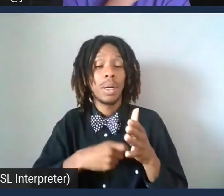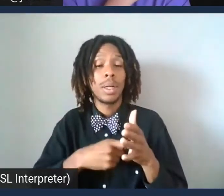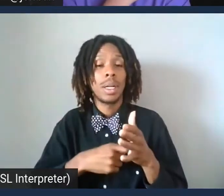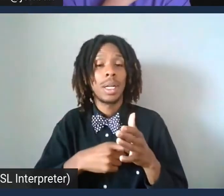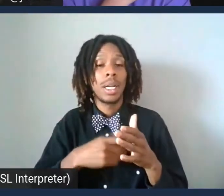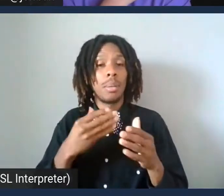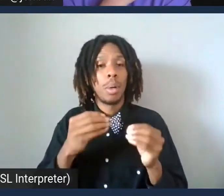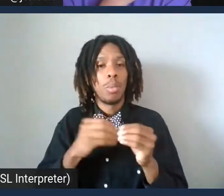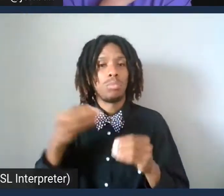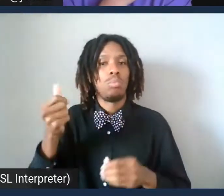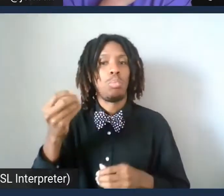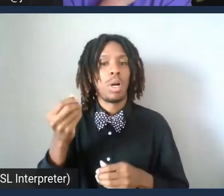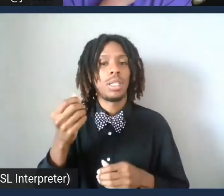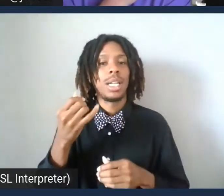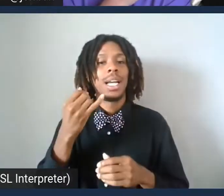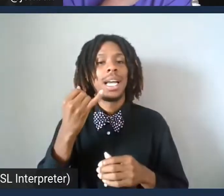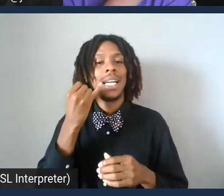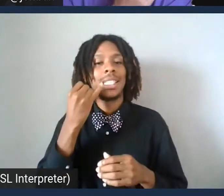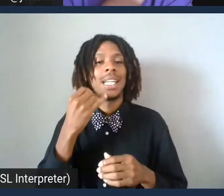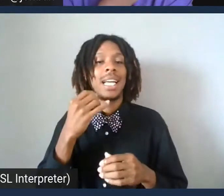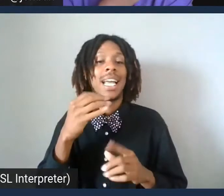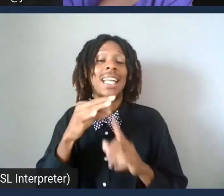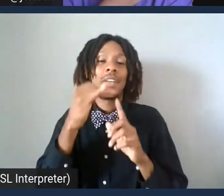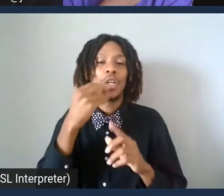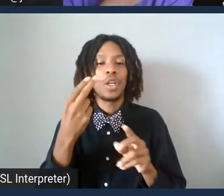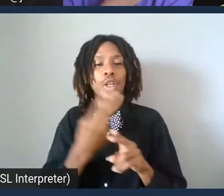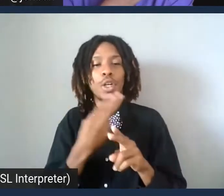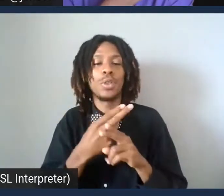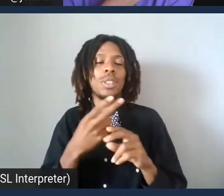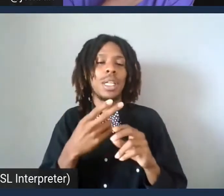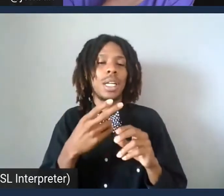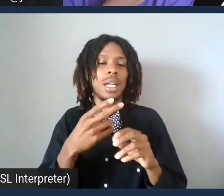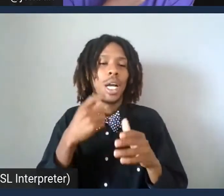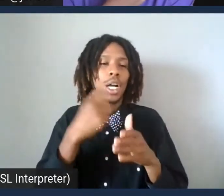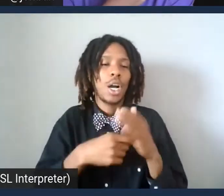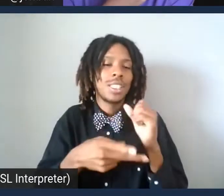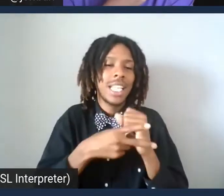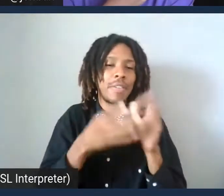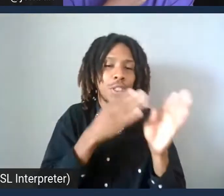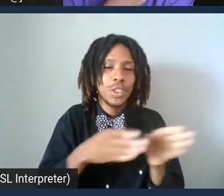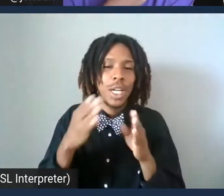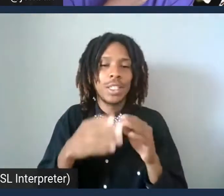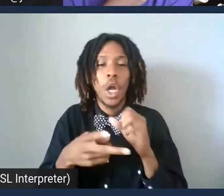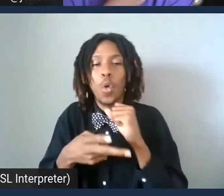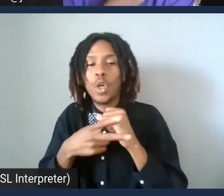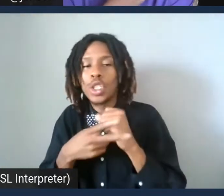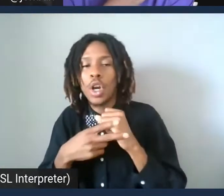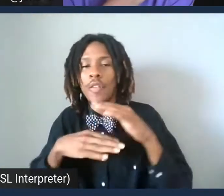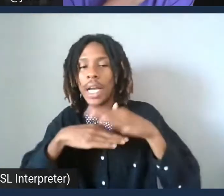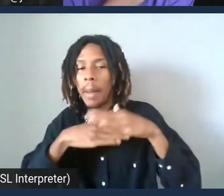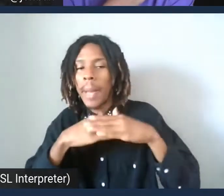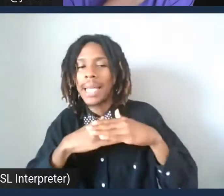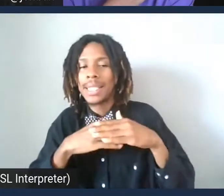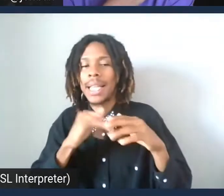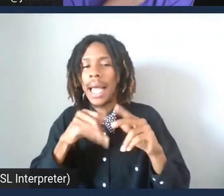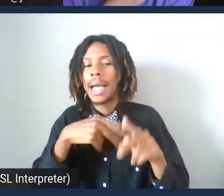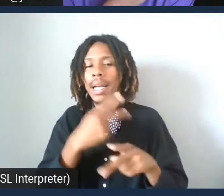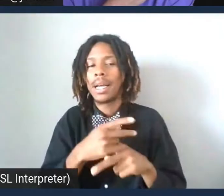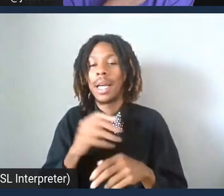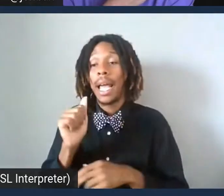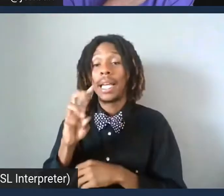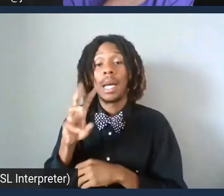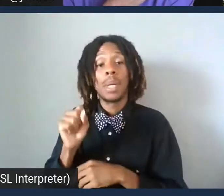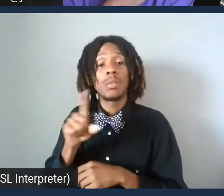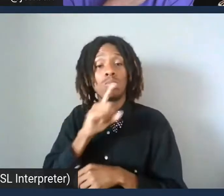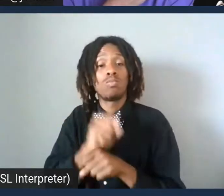you use cost saving strategies like reserve capacity, some of the reserved instances and things like that, which AWS